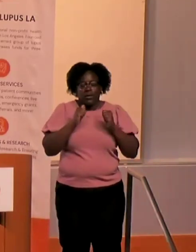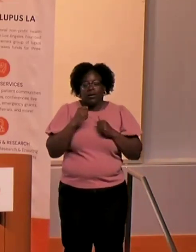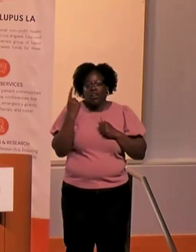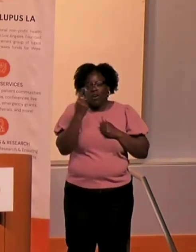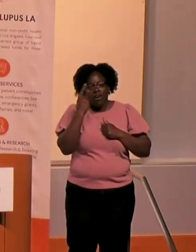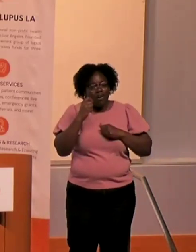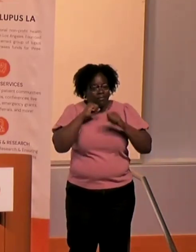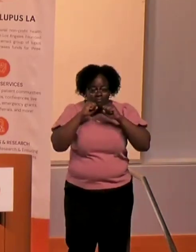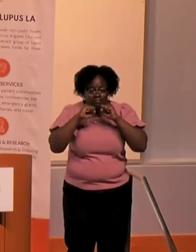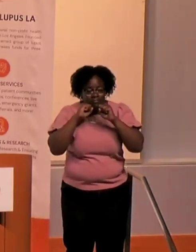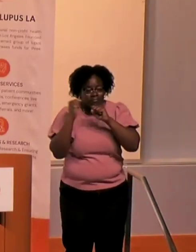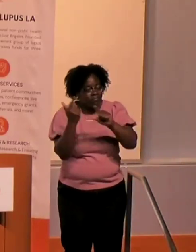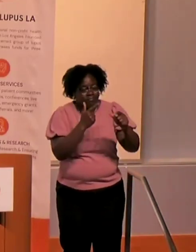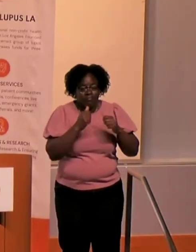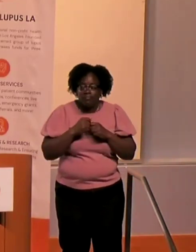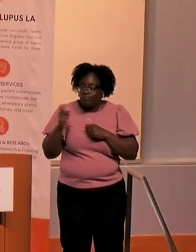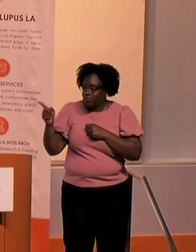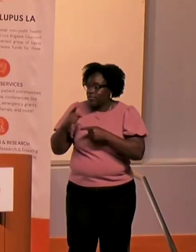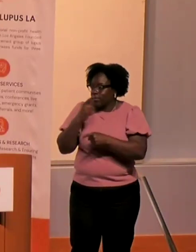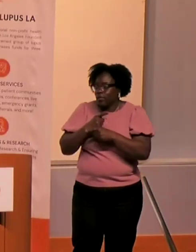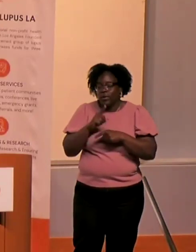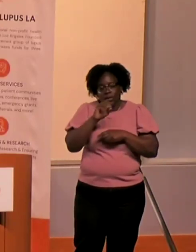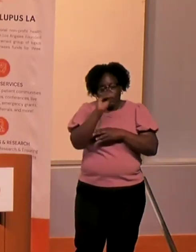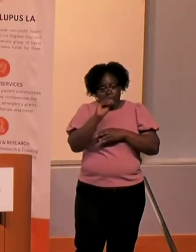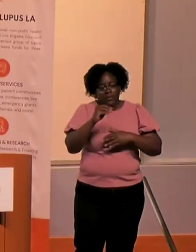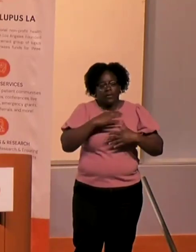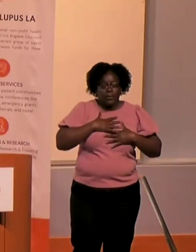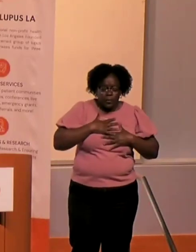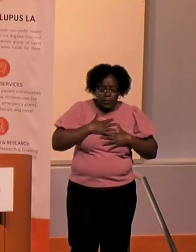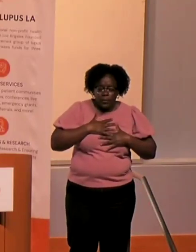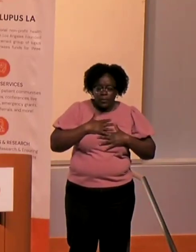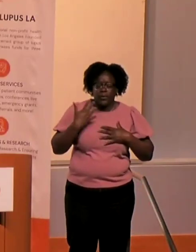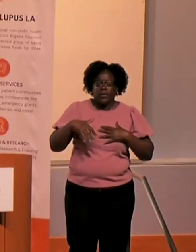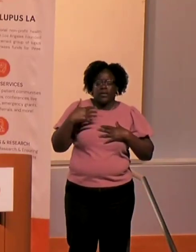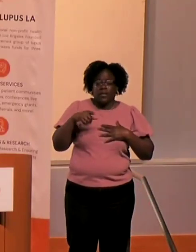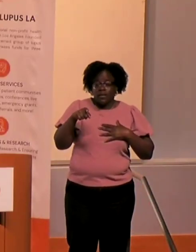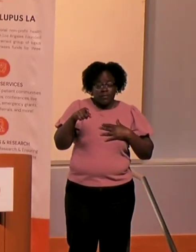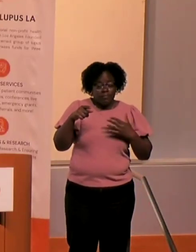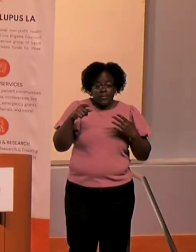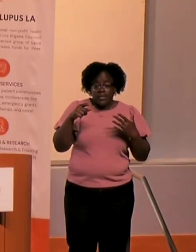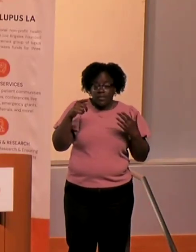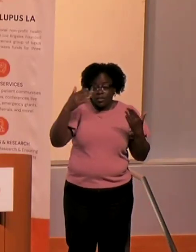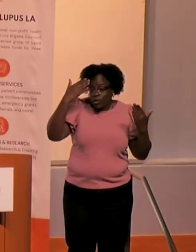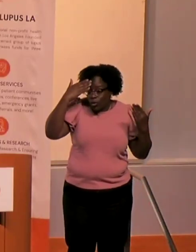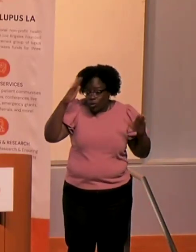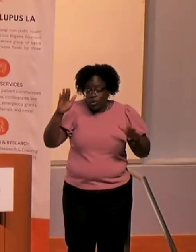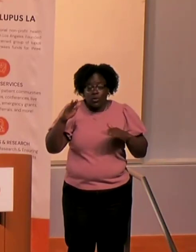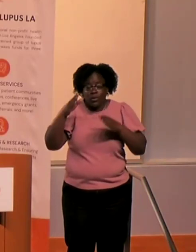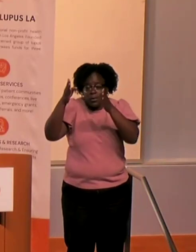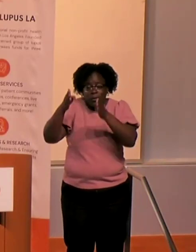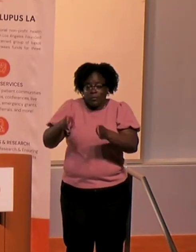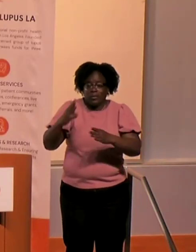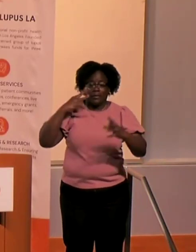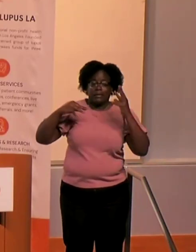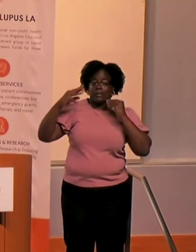Yeah, 100% the compassion. And again, you don't know what everyone is going through,